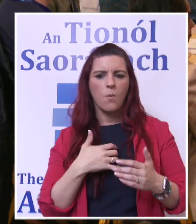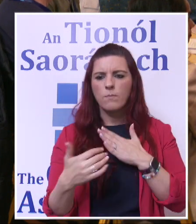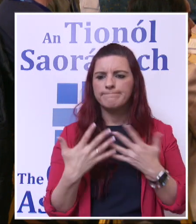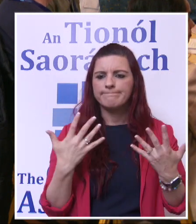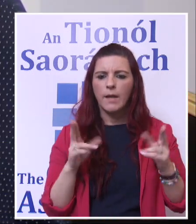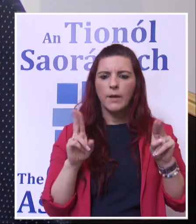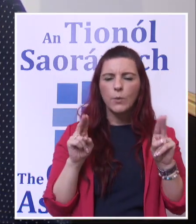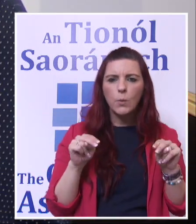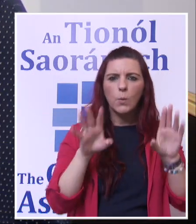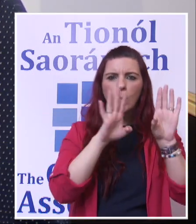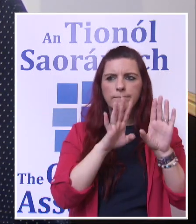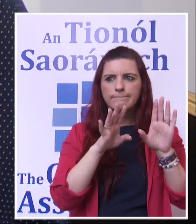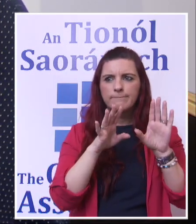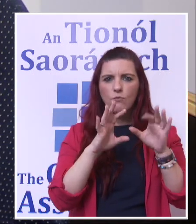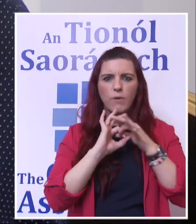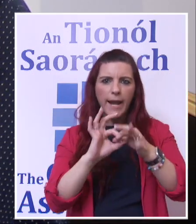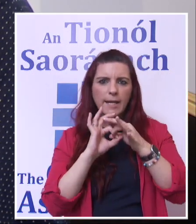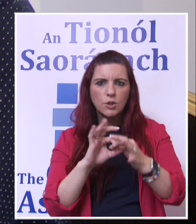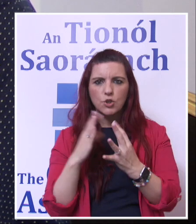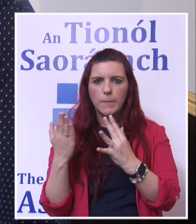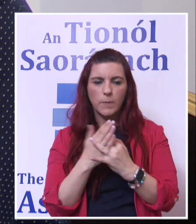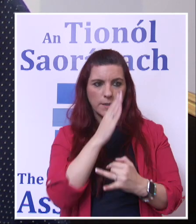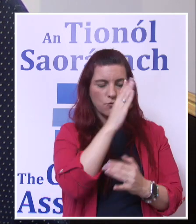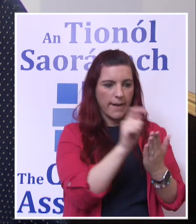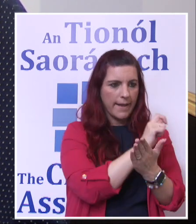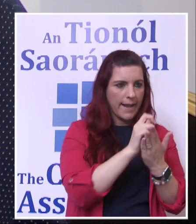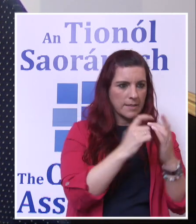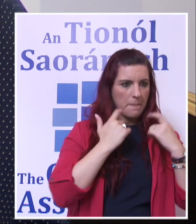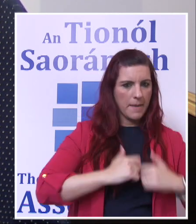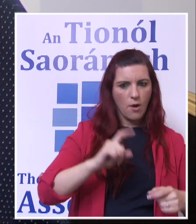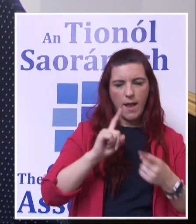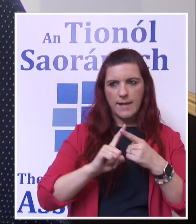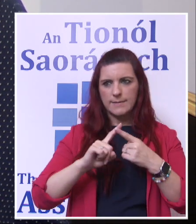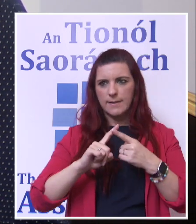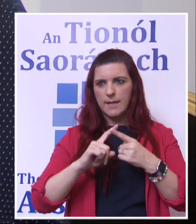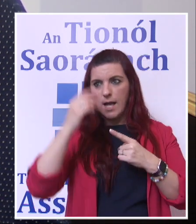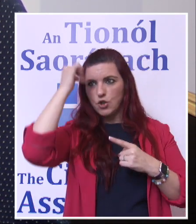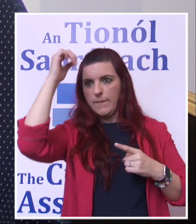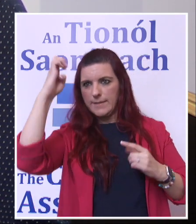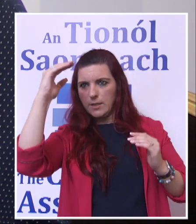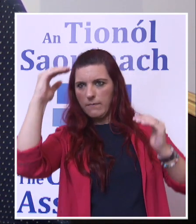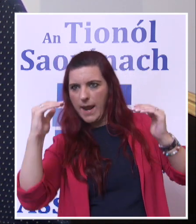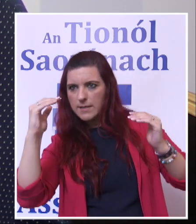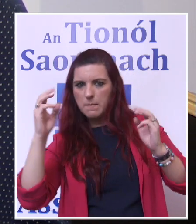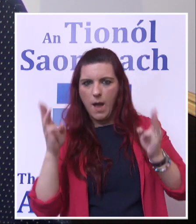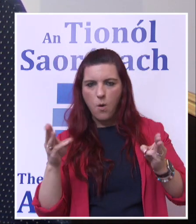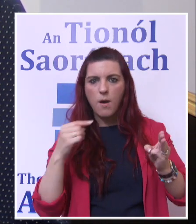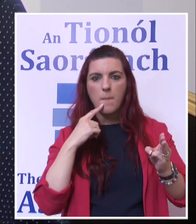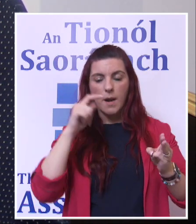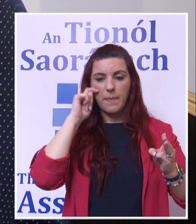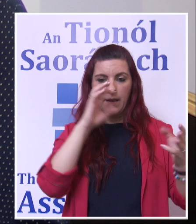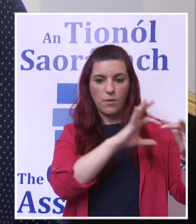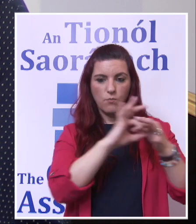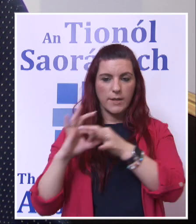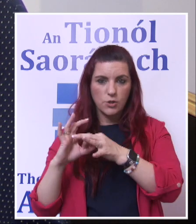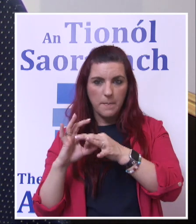dynamic between a directly elected mayor and a somewhat weakened chief executive. But I think the relationship between the